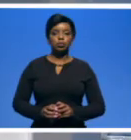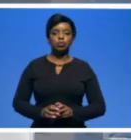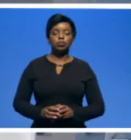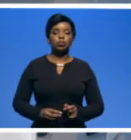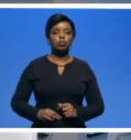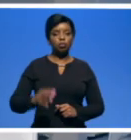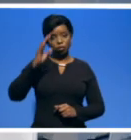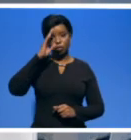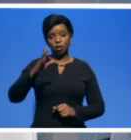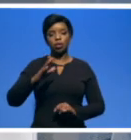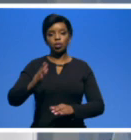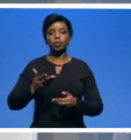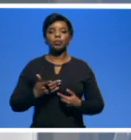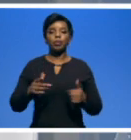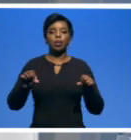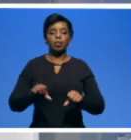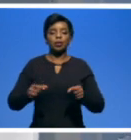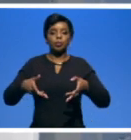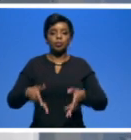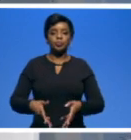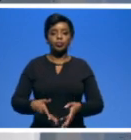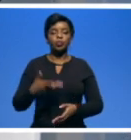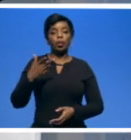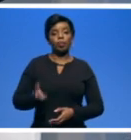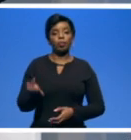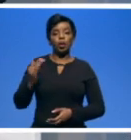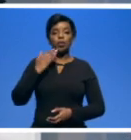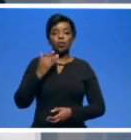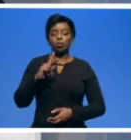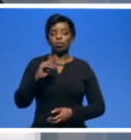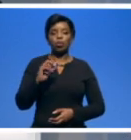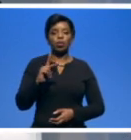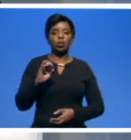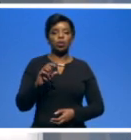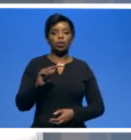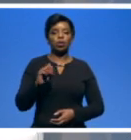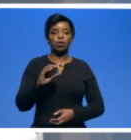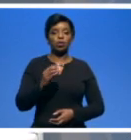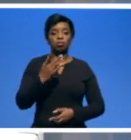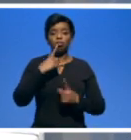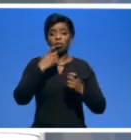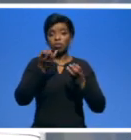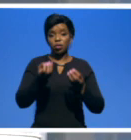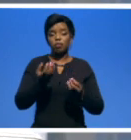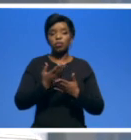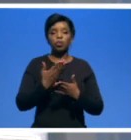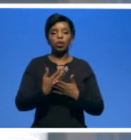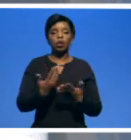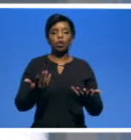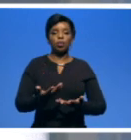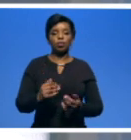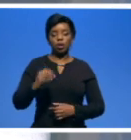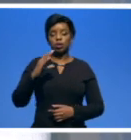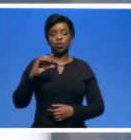Hello and welcome back to Gender Space with myself, Kokezo Siku. You can lodge a legal complaint with the CGE by calling